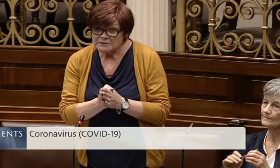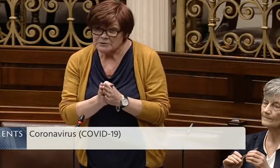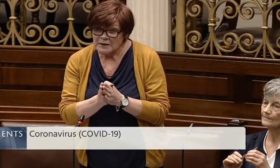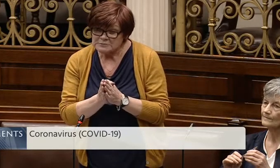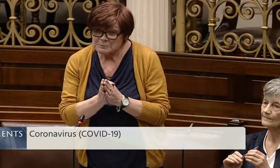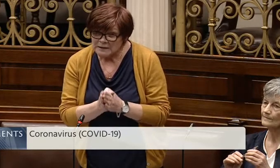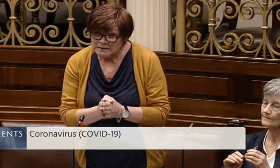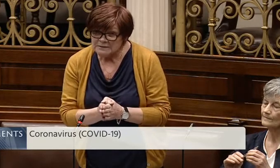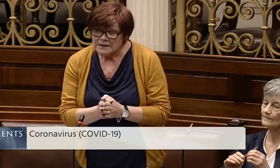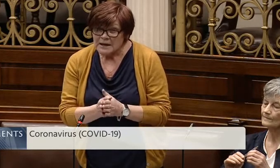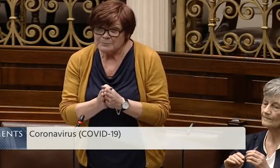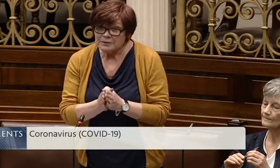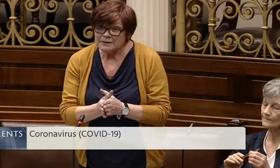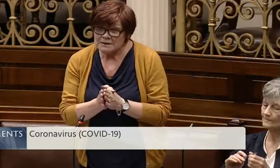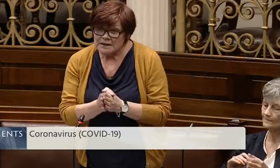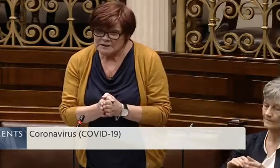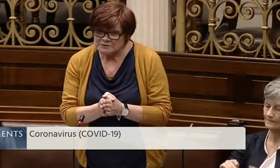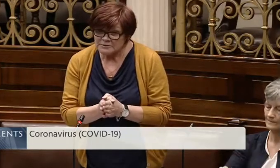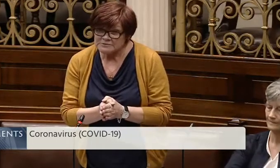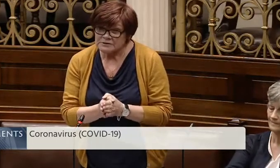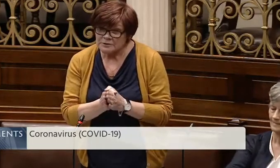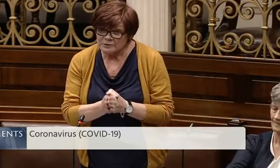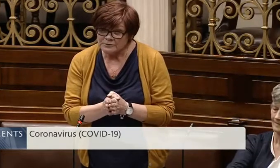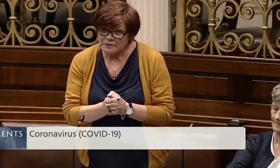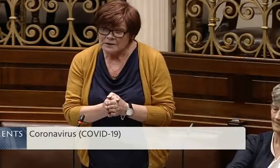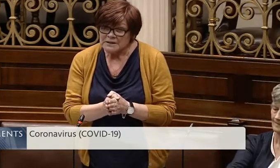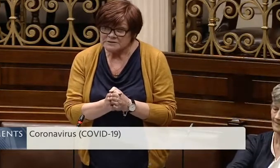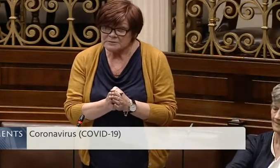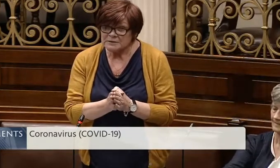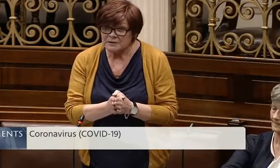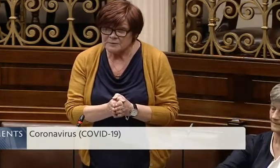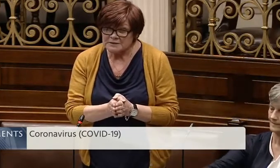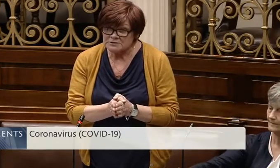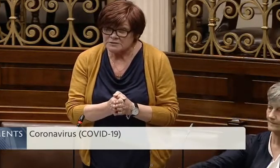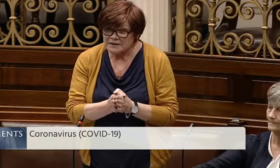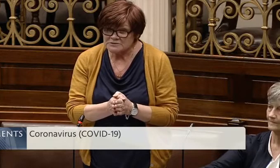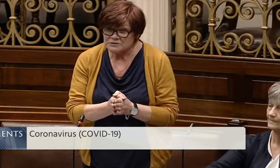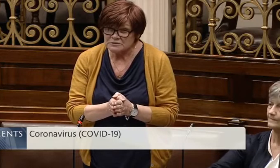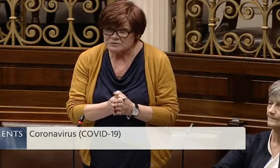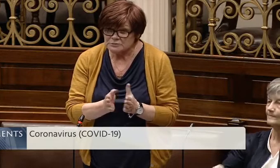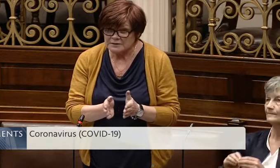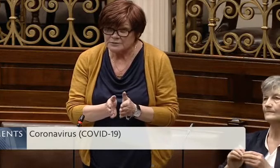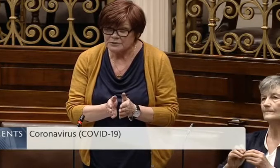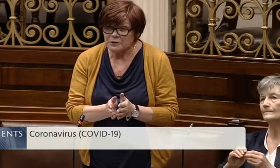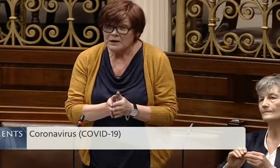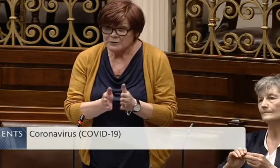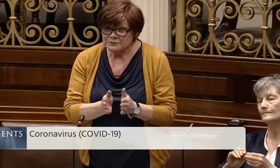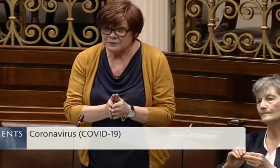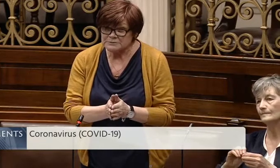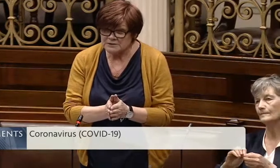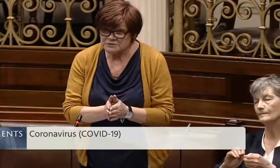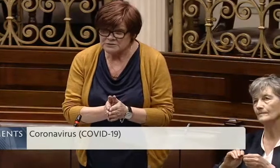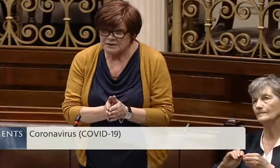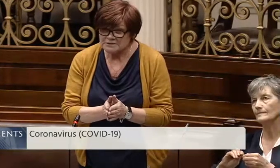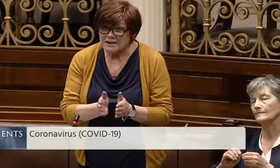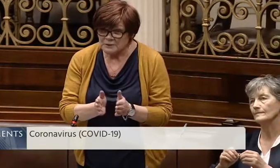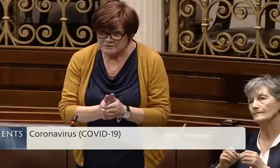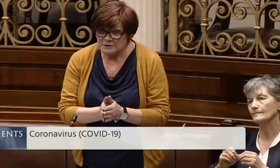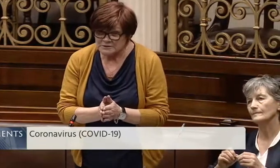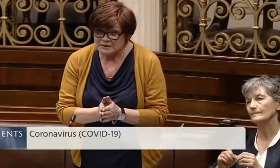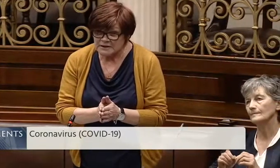So I think we have to be planning and put that liaison officer that they're looking for. Let's see what they got back in 2002 in the swine flu, where the first patient who